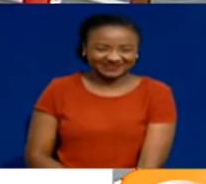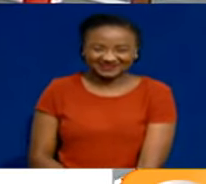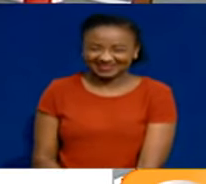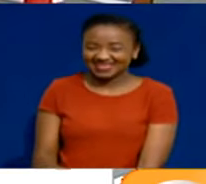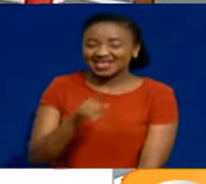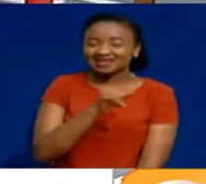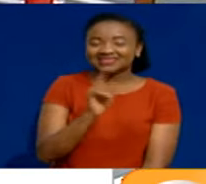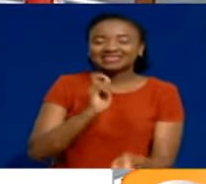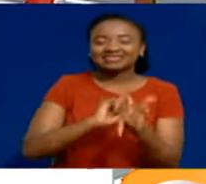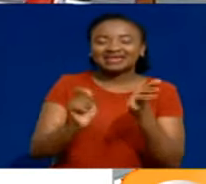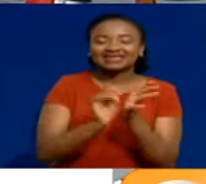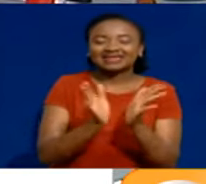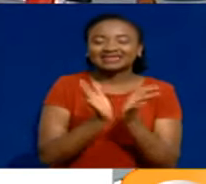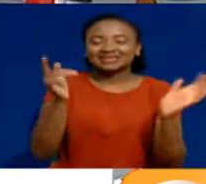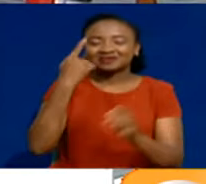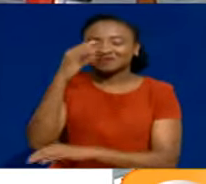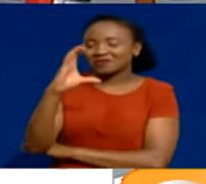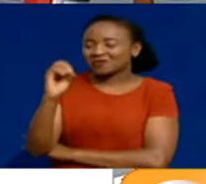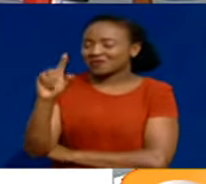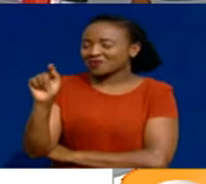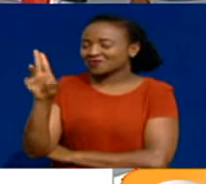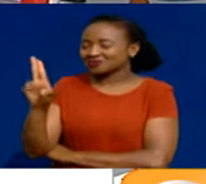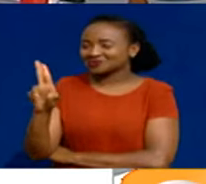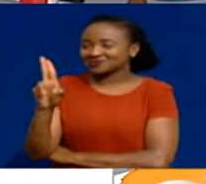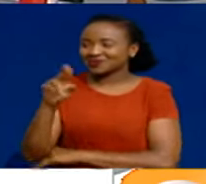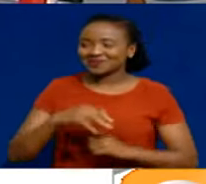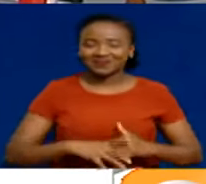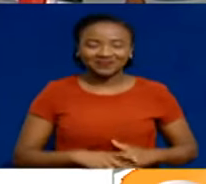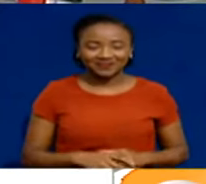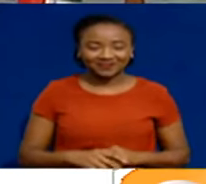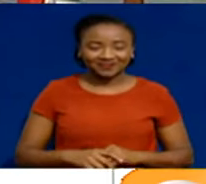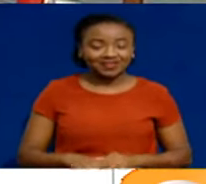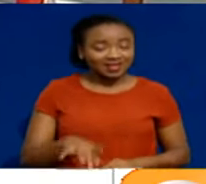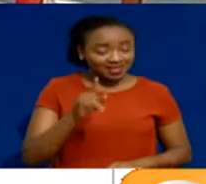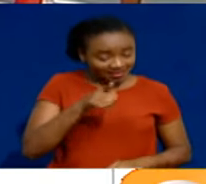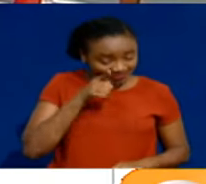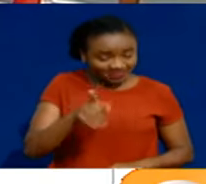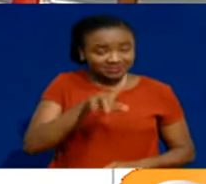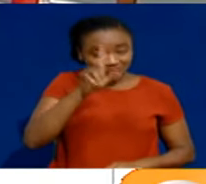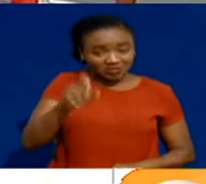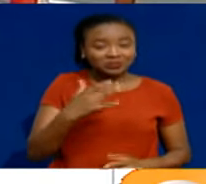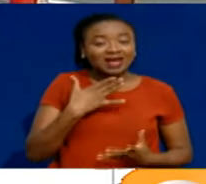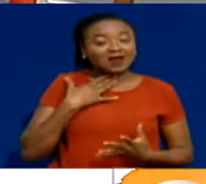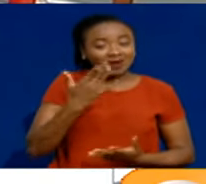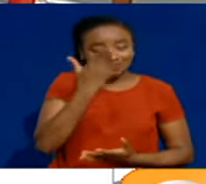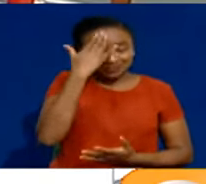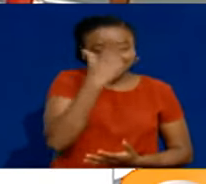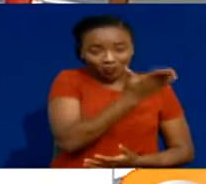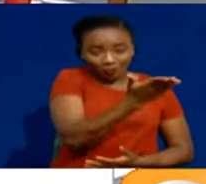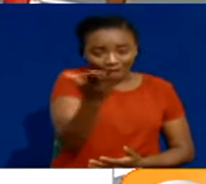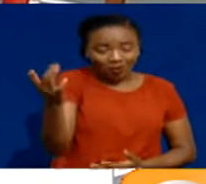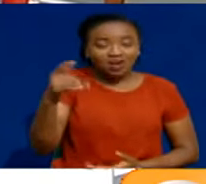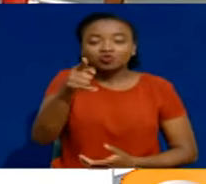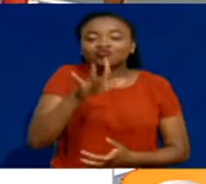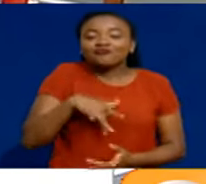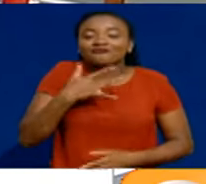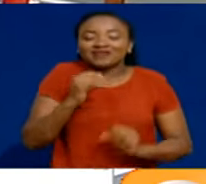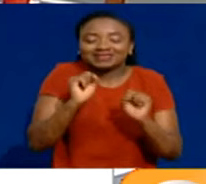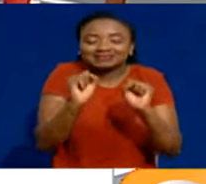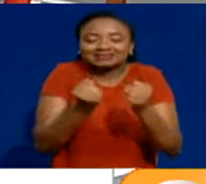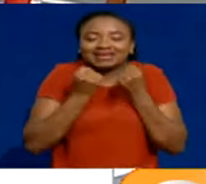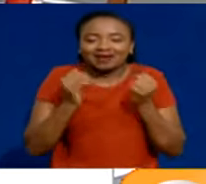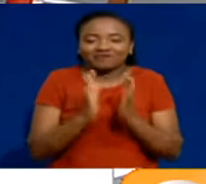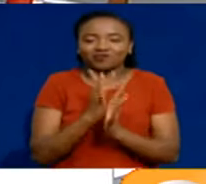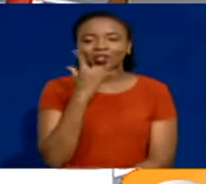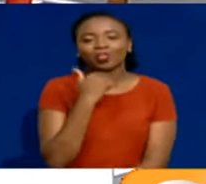Courteous Secretary General Francis Atwoli. Well, that question. That's the question. And I know it has been recorded. In whose hands